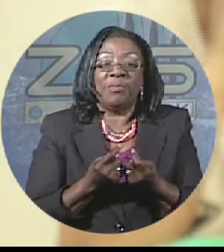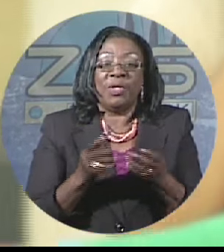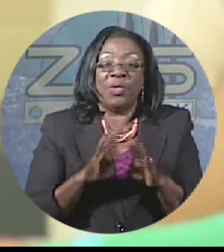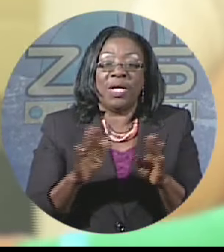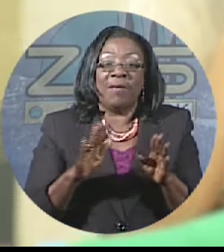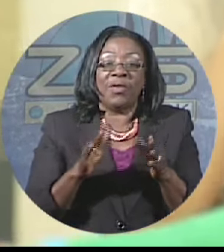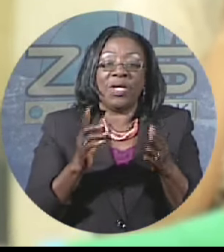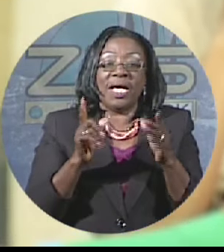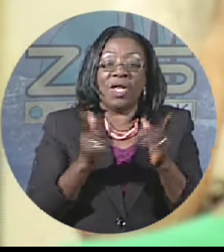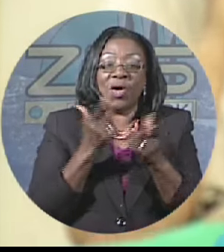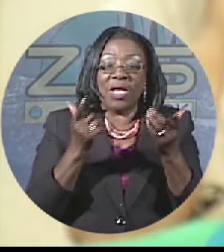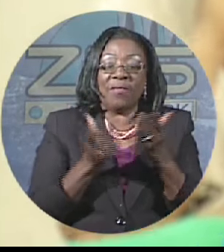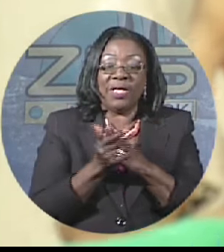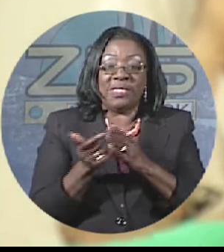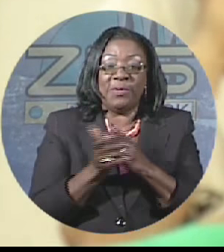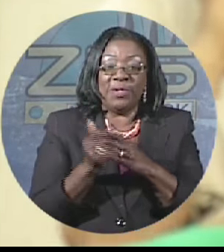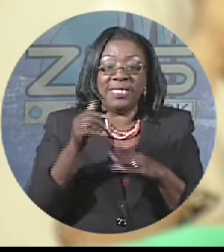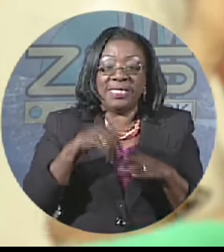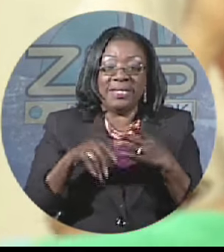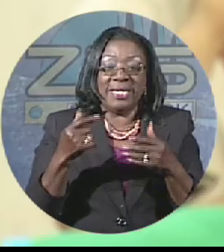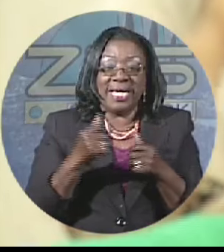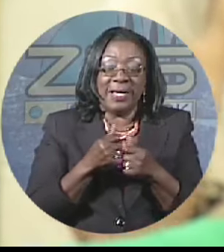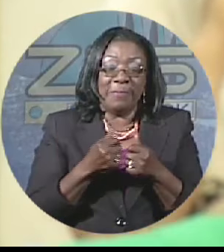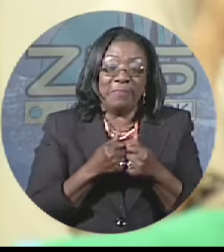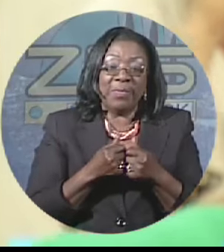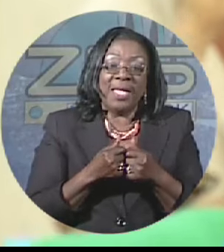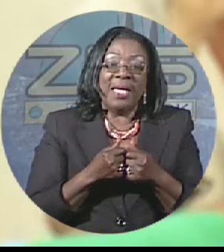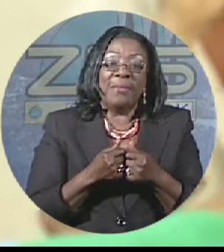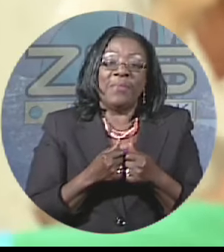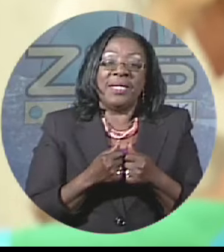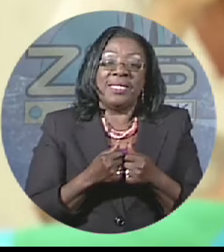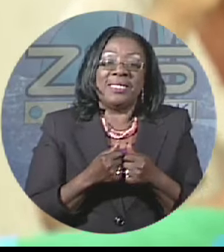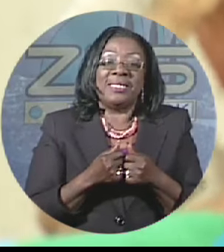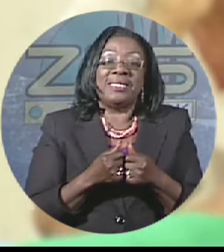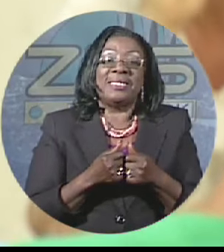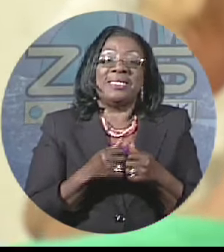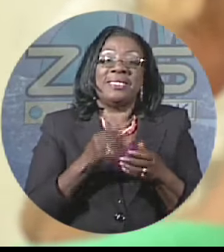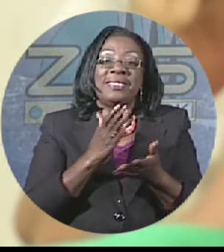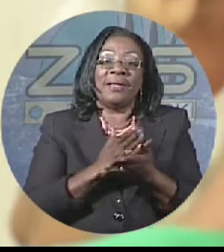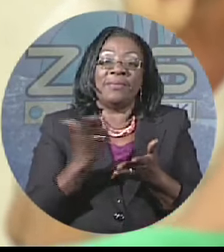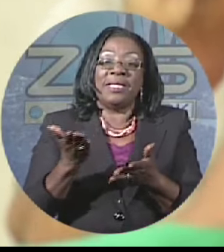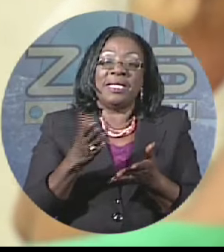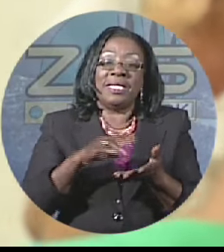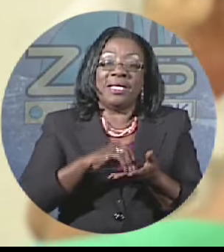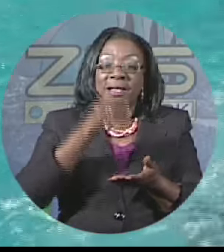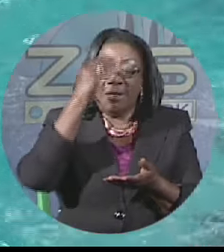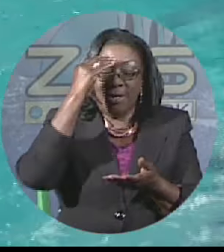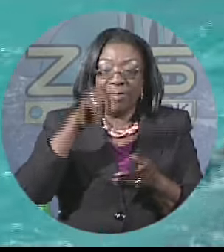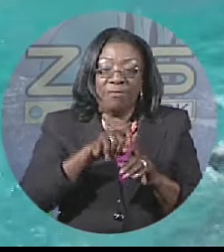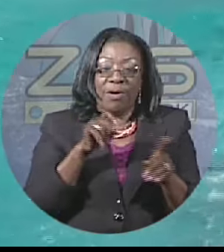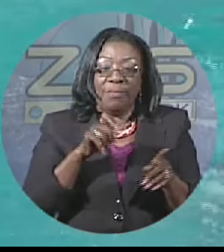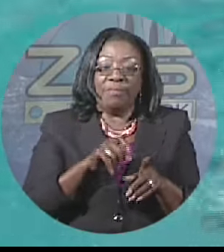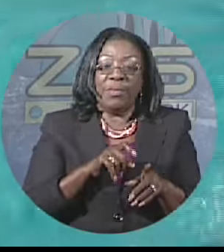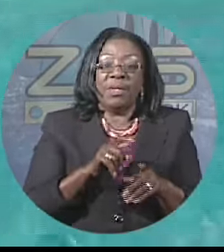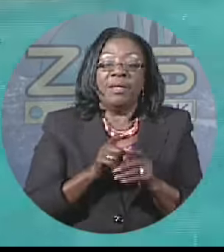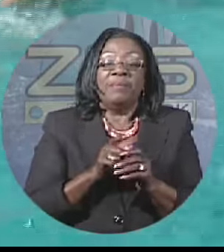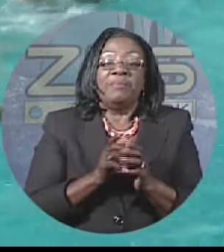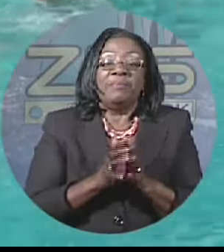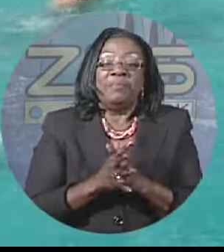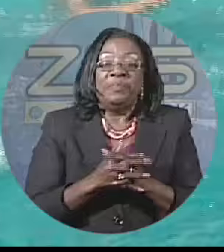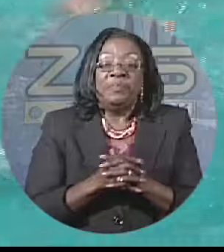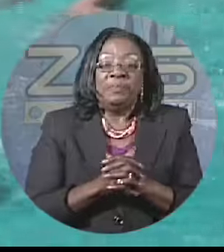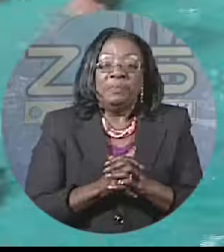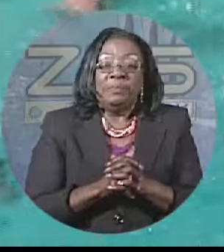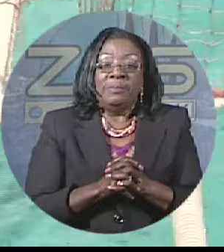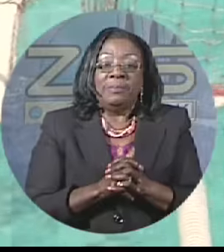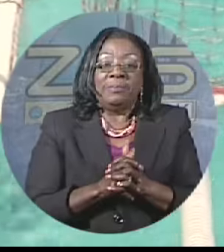of tournaments to play. So that's definitely something they can learn from, so it's a good learning experience from them. For ZNS Total Sports,